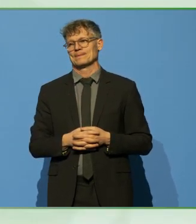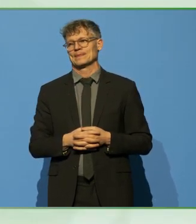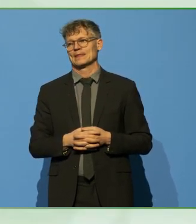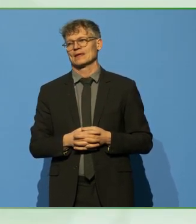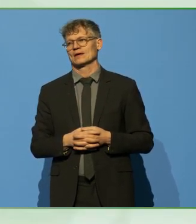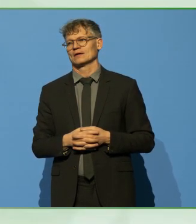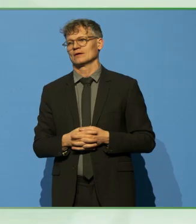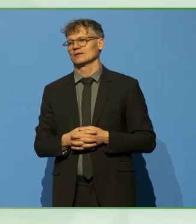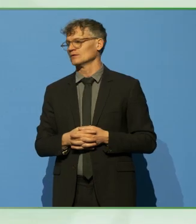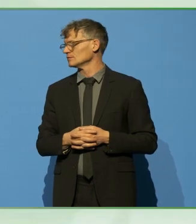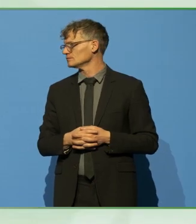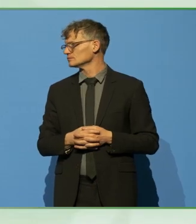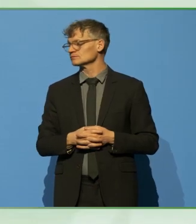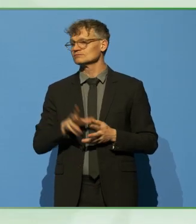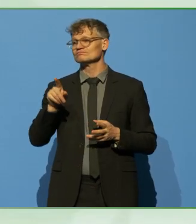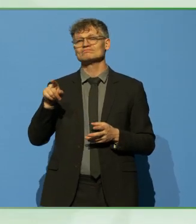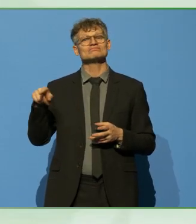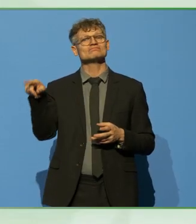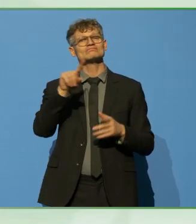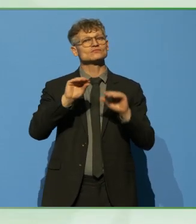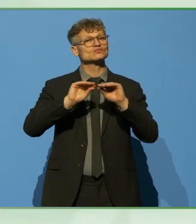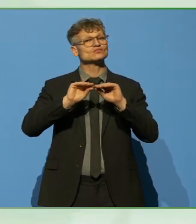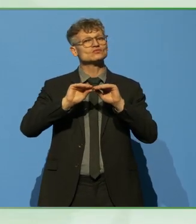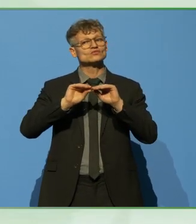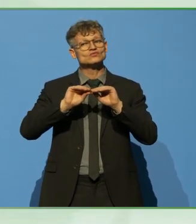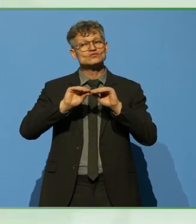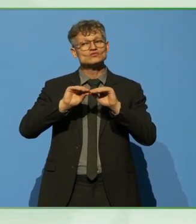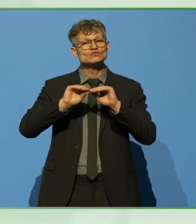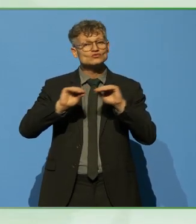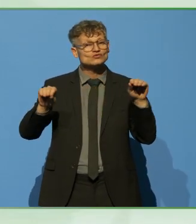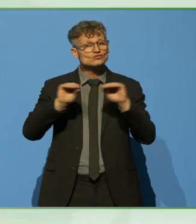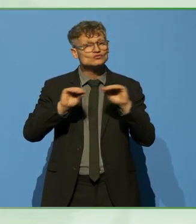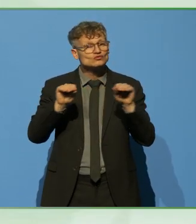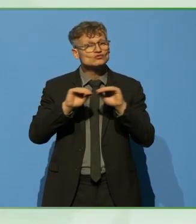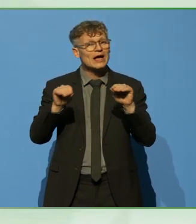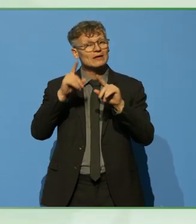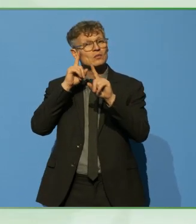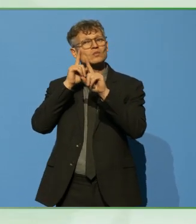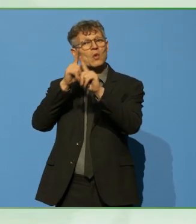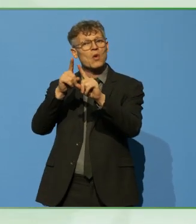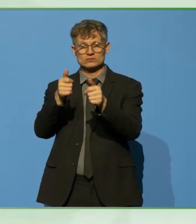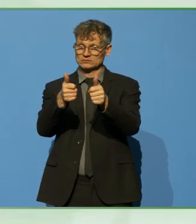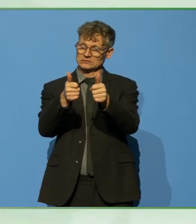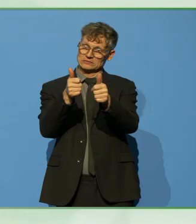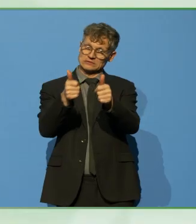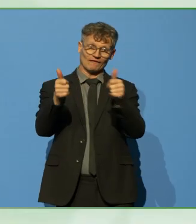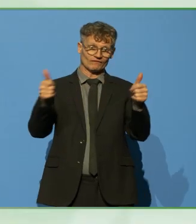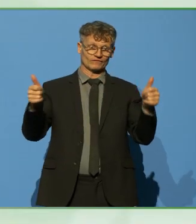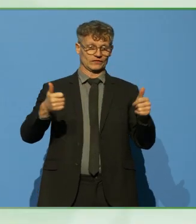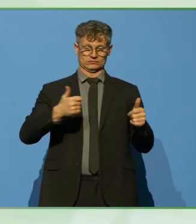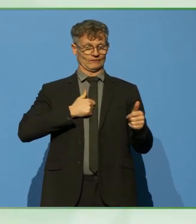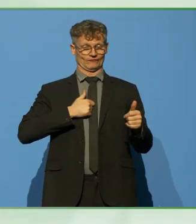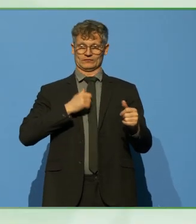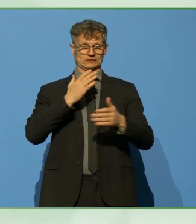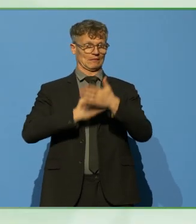And those trainings should focus on building autonomy, which is the ultimate way to allow persons with disabilities